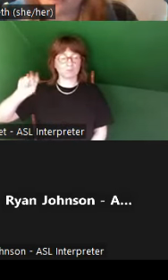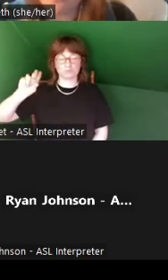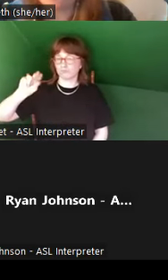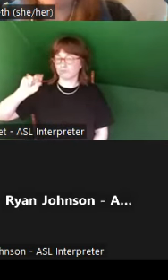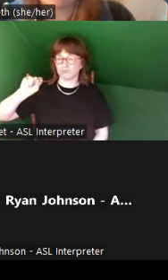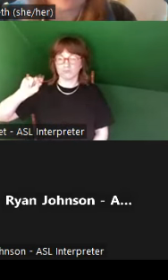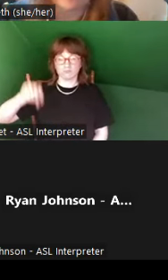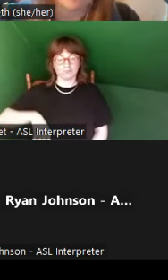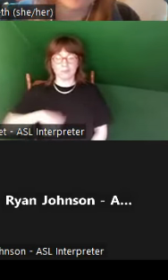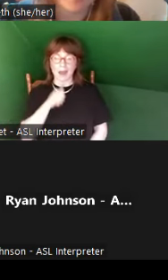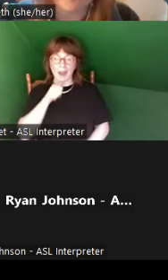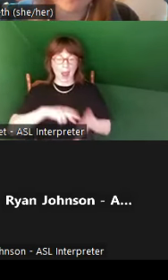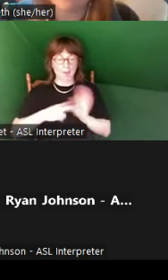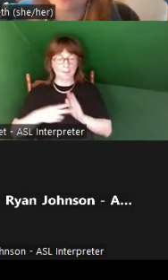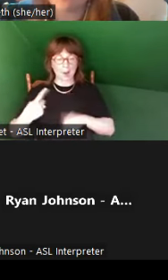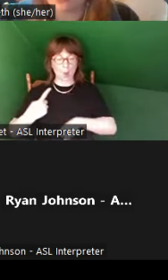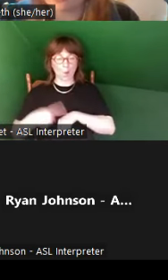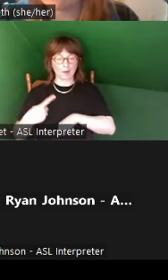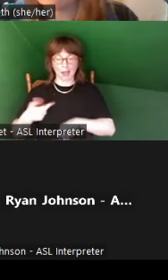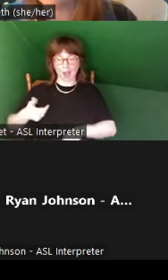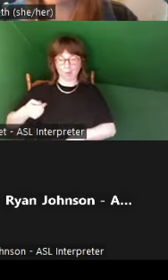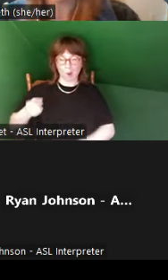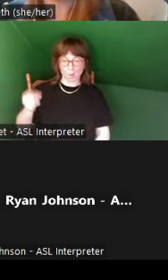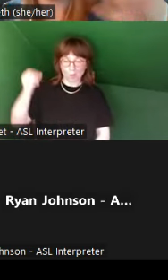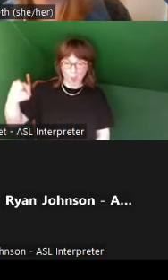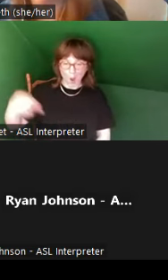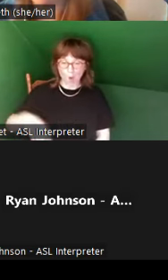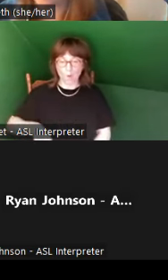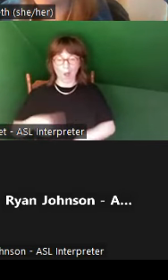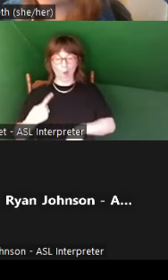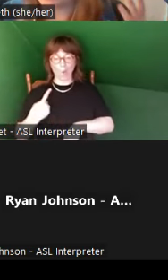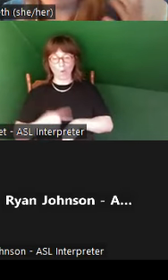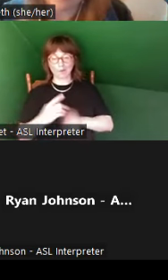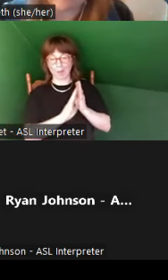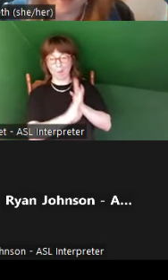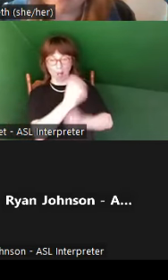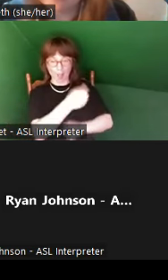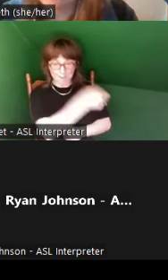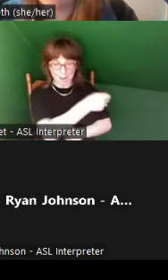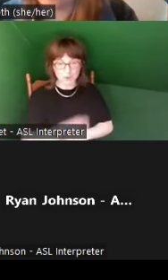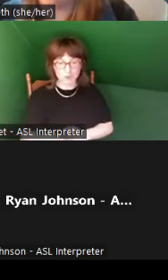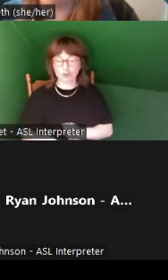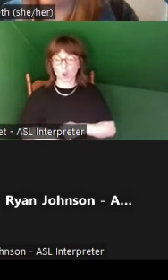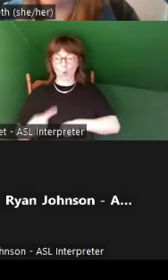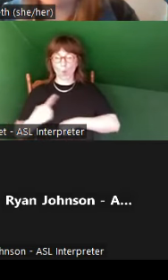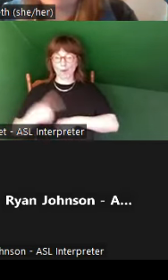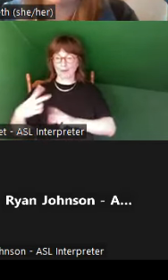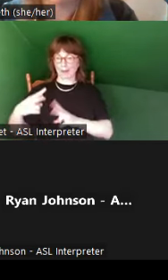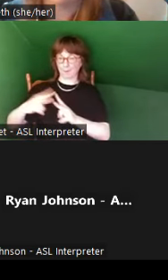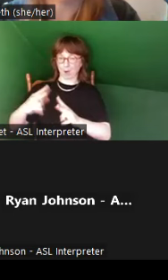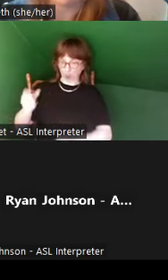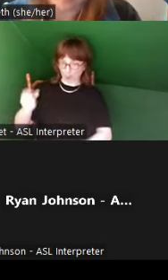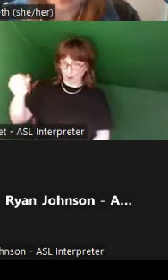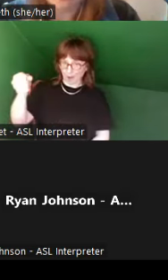throws a remote or punches a hole in the drywall or hits their partner one time.